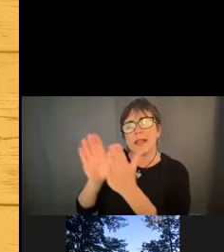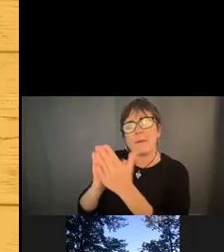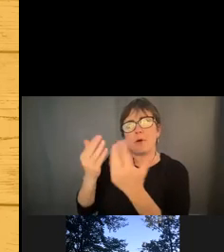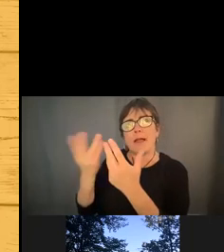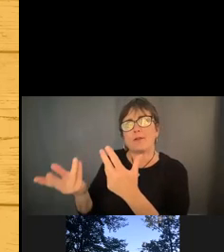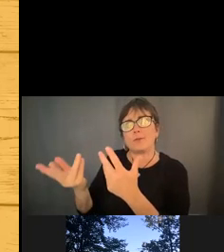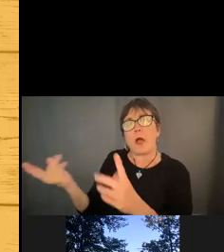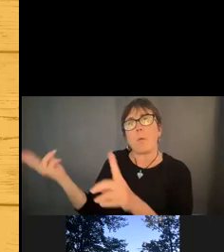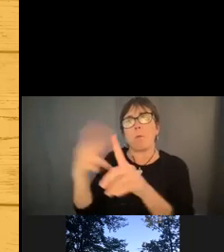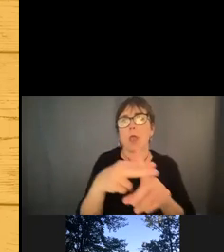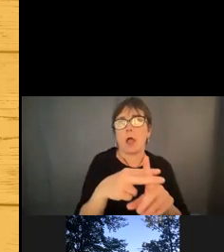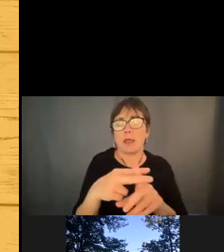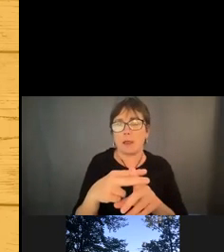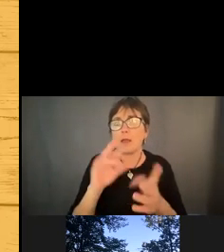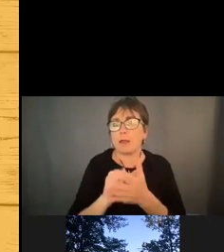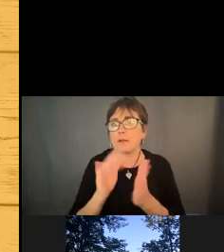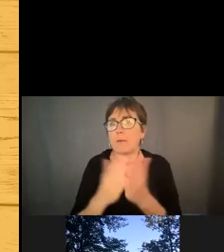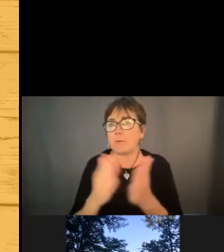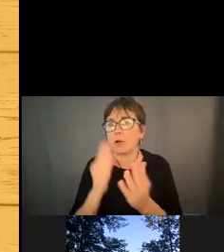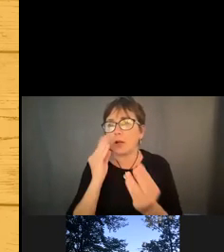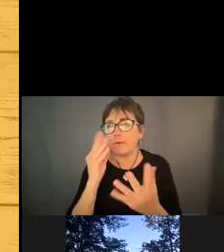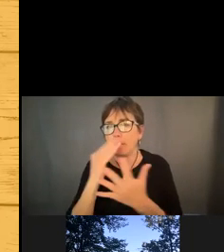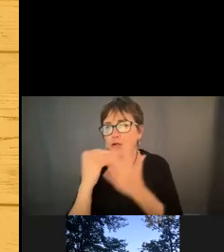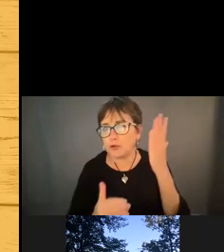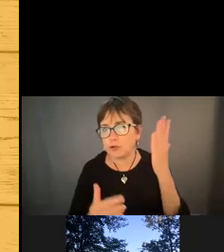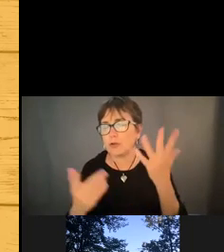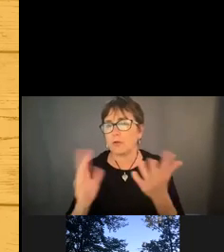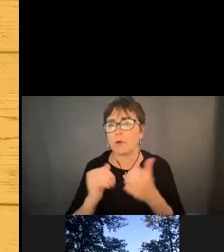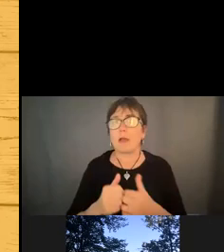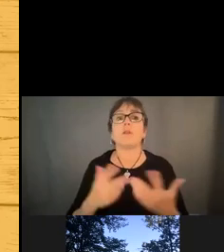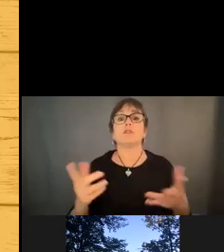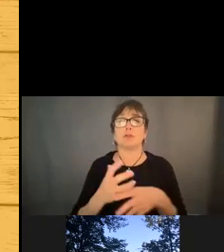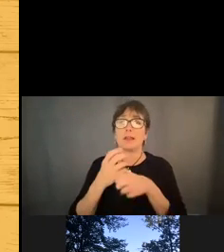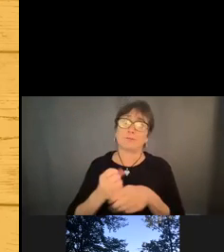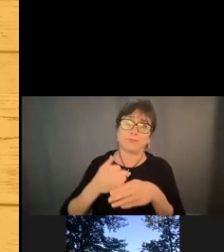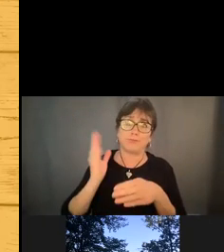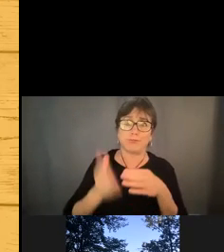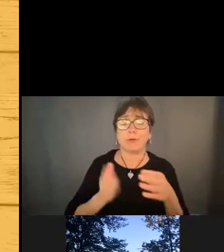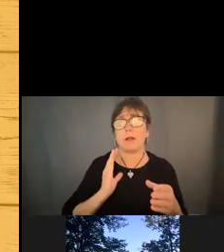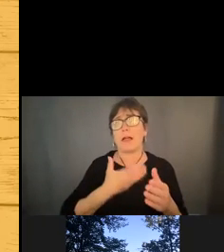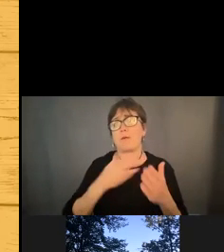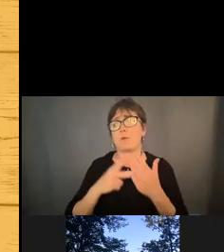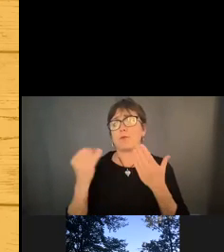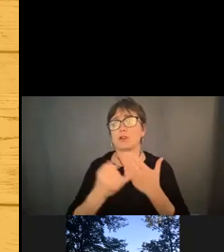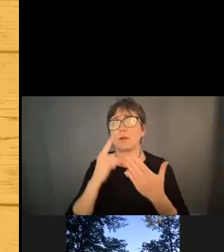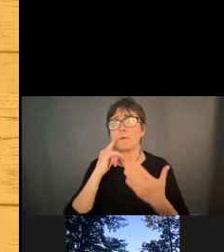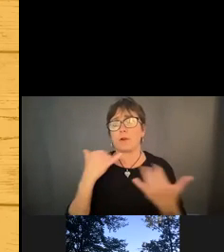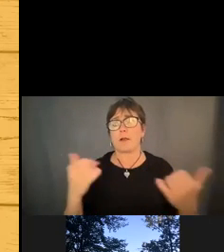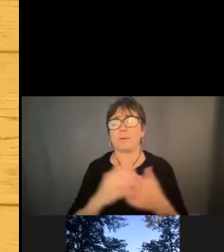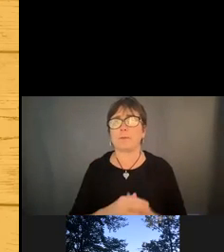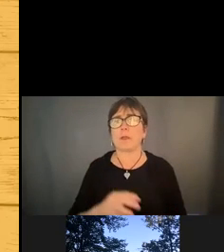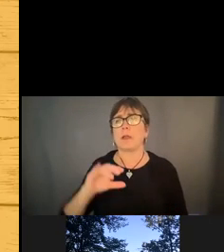that. So that's it for this project for now. Thanks. Beautiful. Everybody. Thank you so much, Cheryl. And I was like back